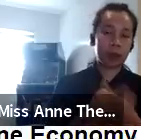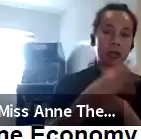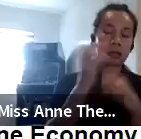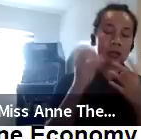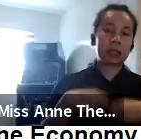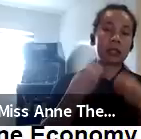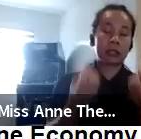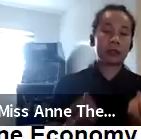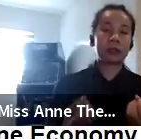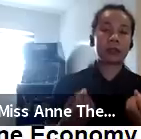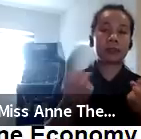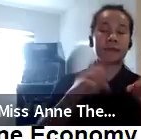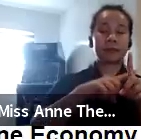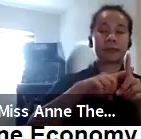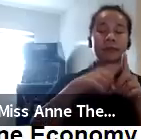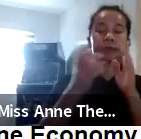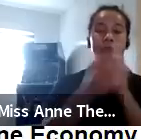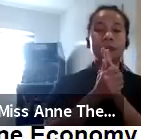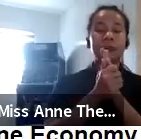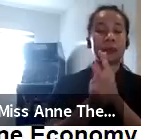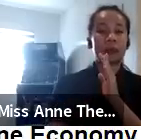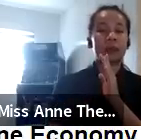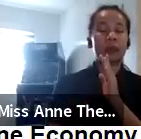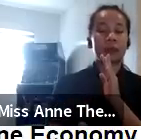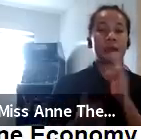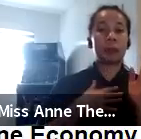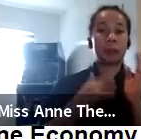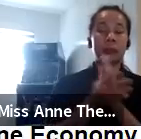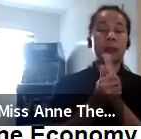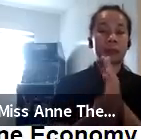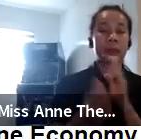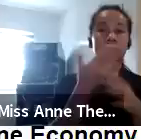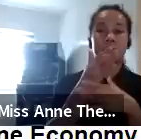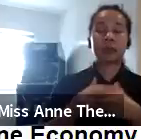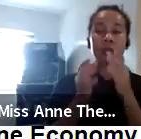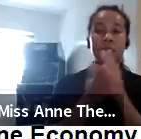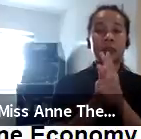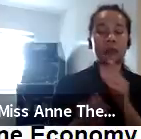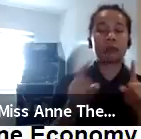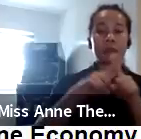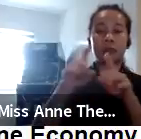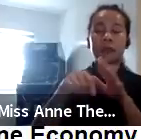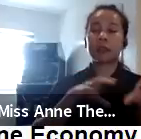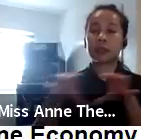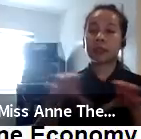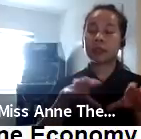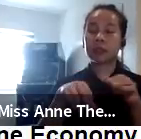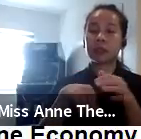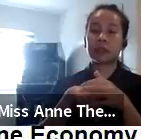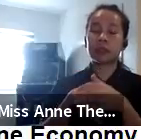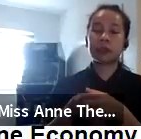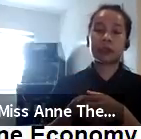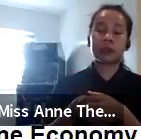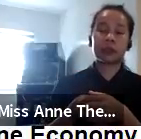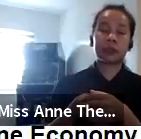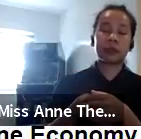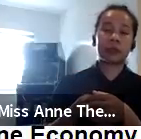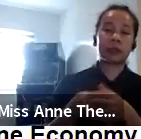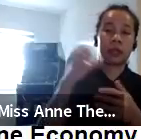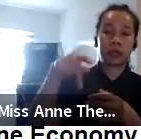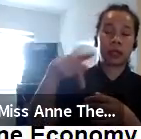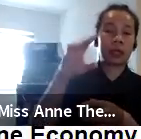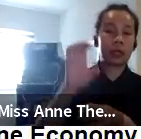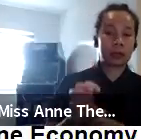different expertise actually to the different activities related to APEC Future of Education Forum, the APEC